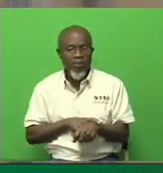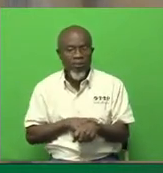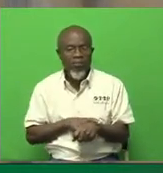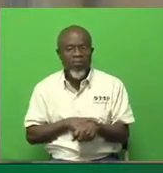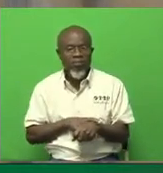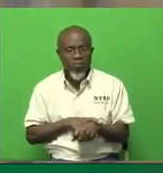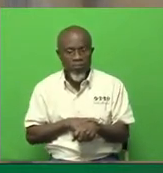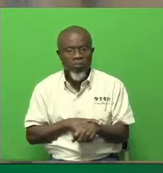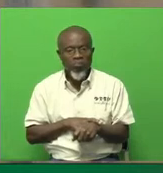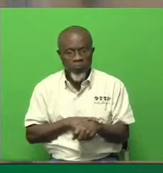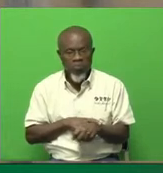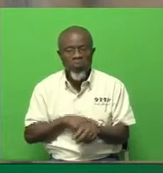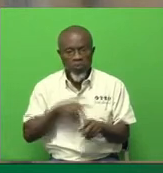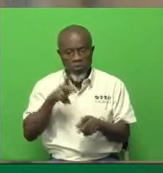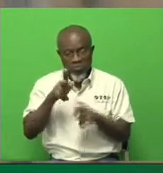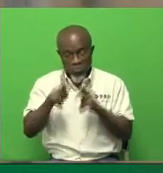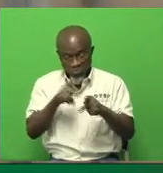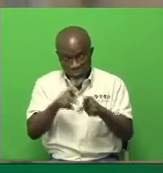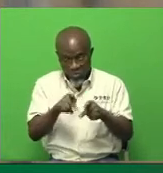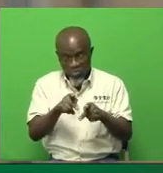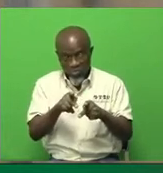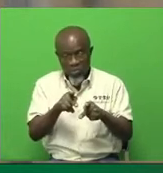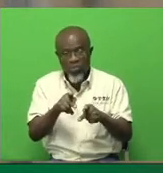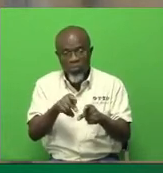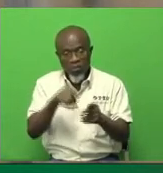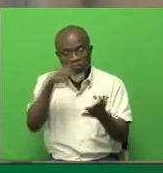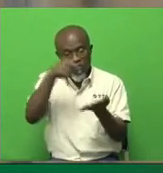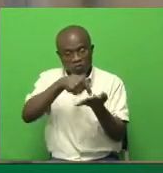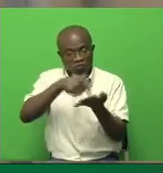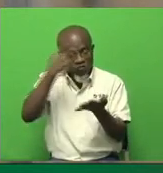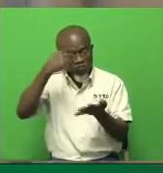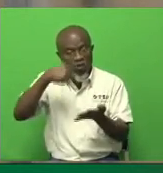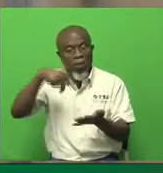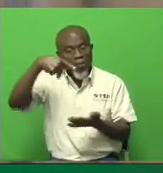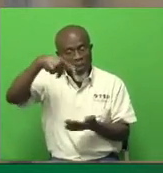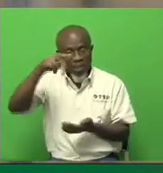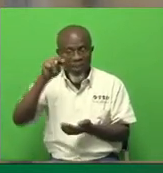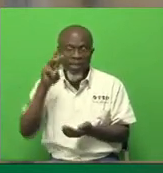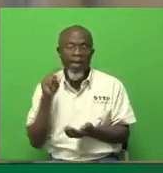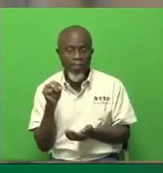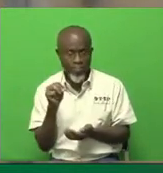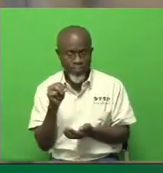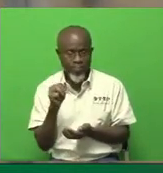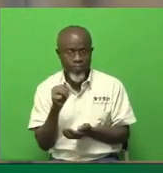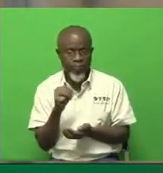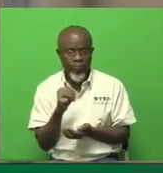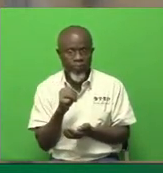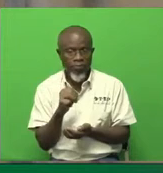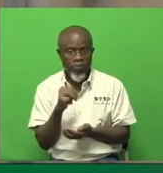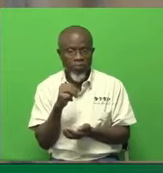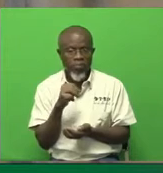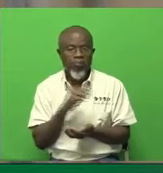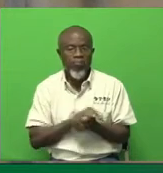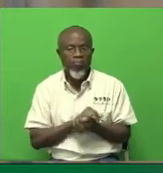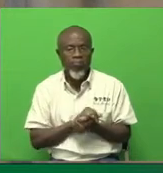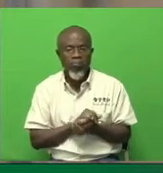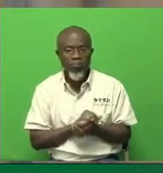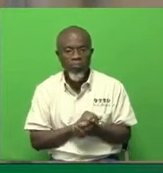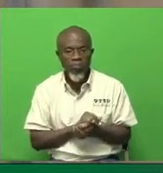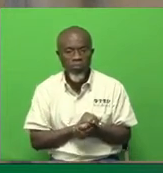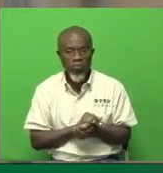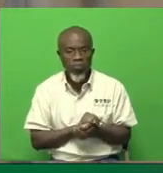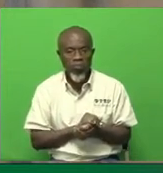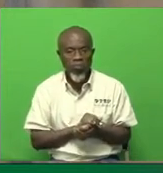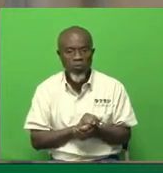us to do what is best for our country Madam speaker regardless of the hard